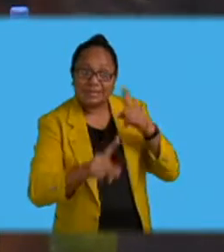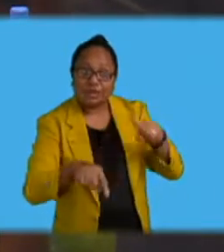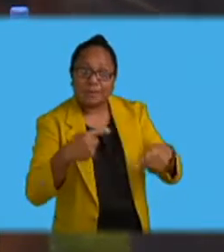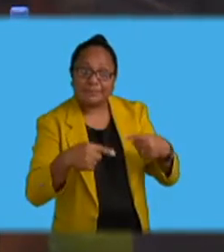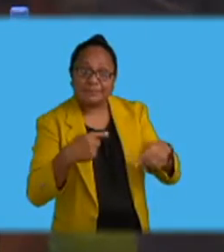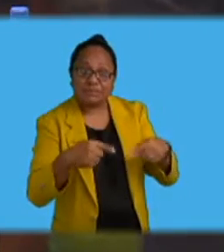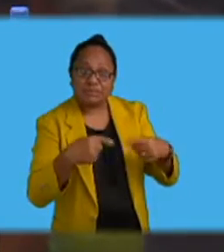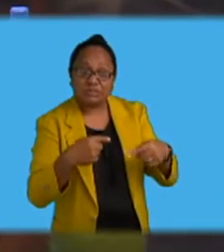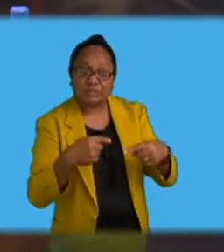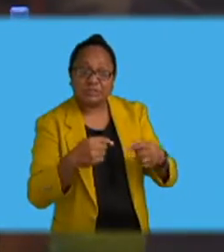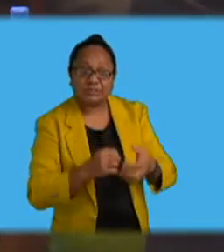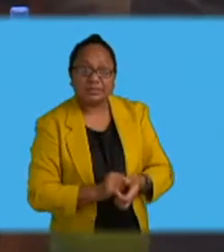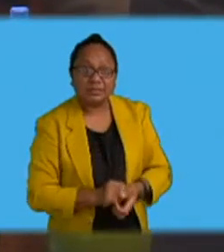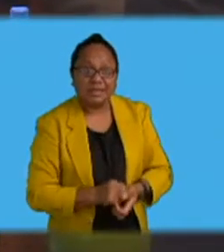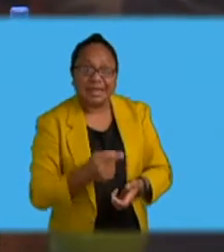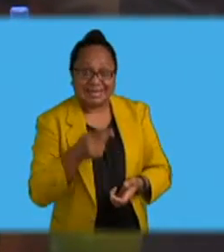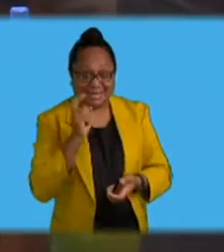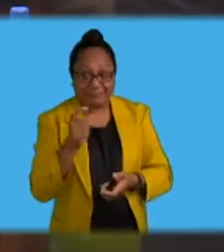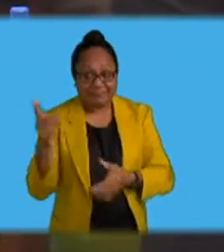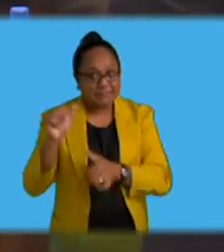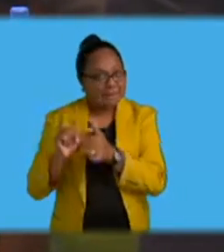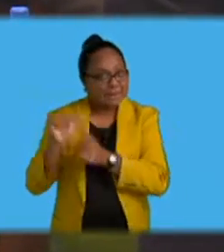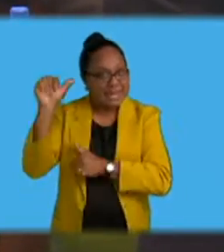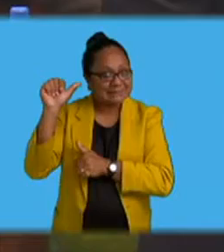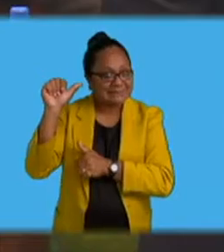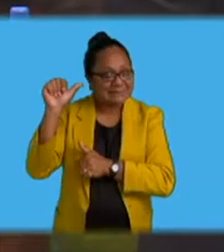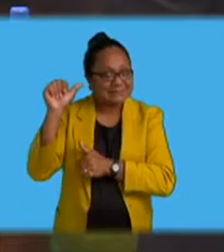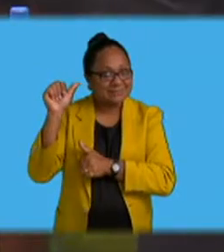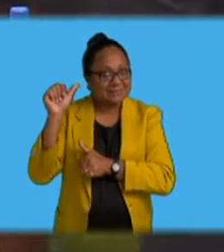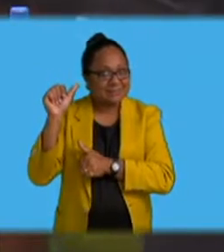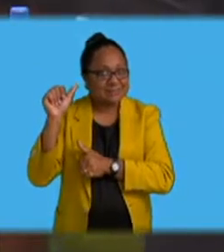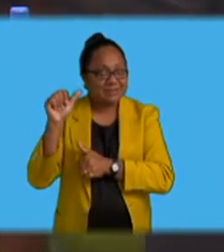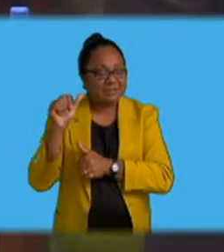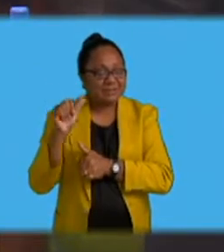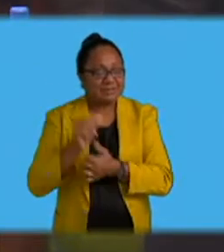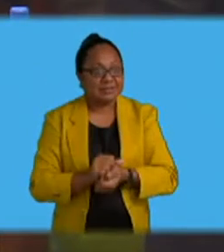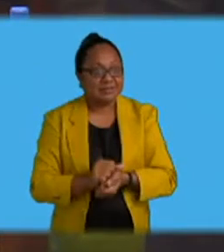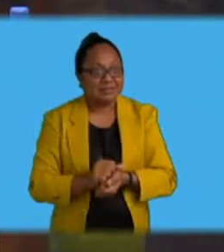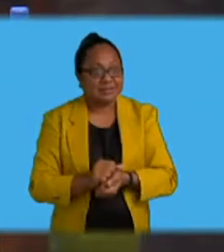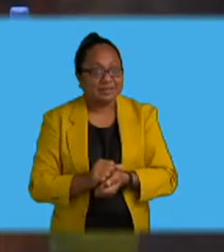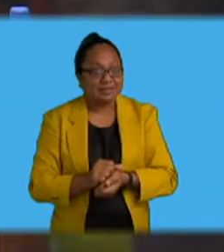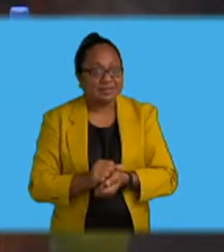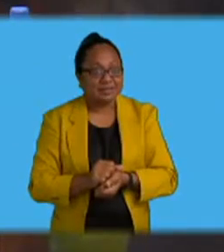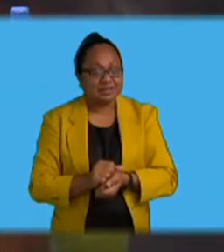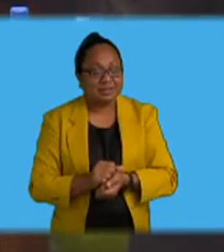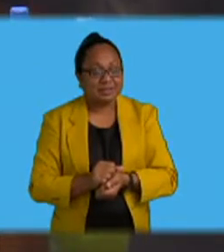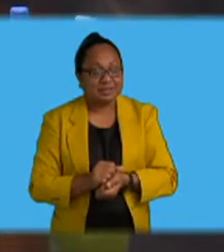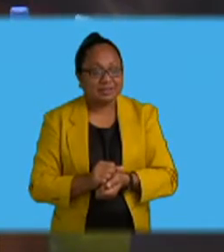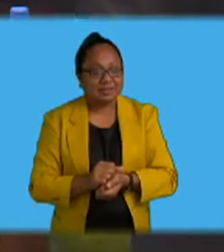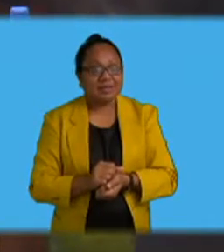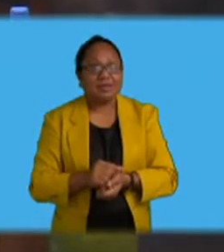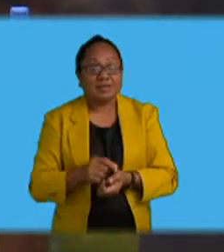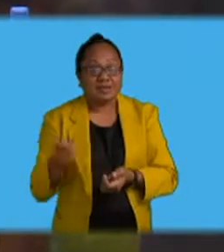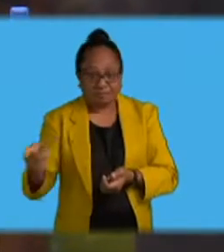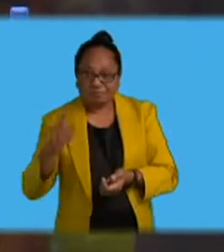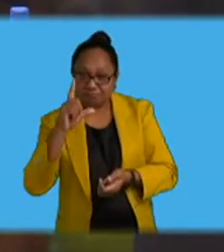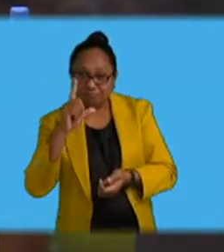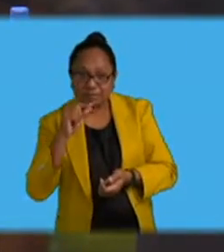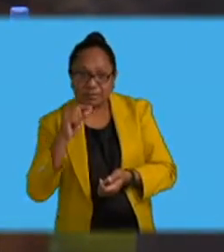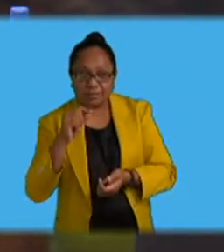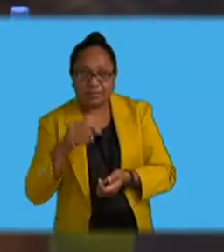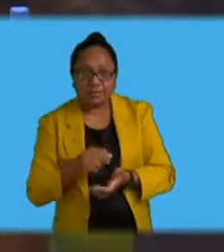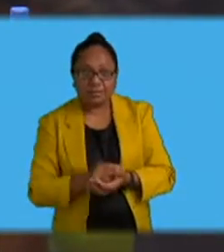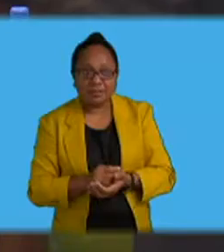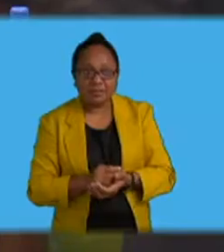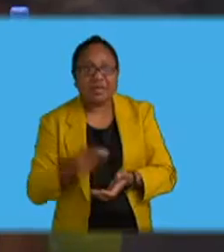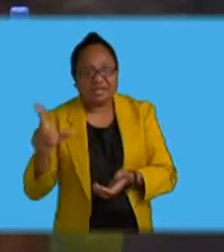and get a certificate of distinction or participation, so they are able to differentiate themselves, Madam Speaker. They can claim that